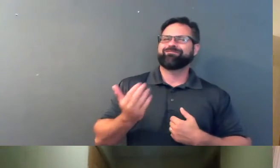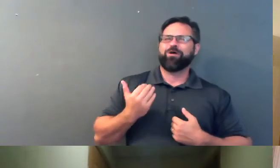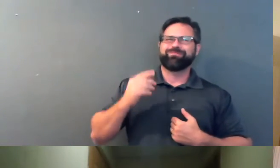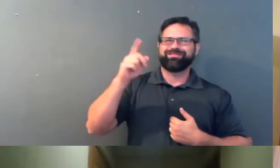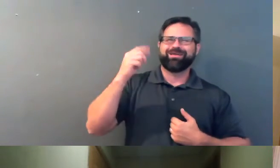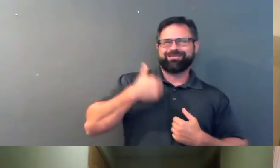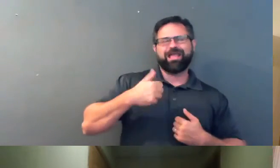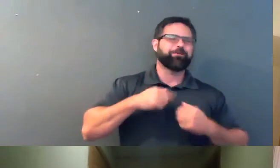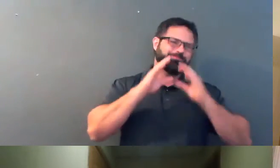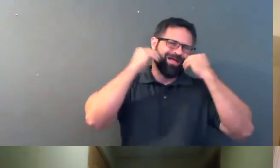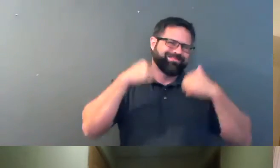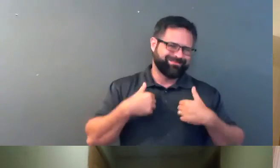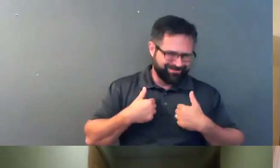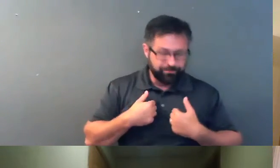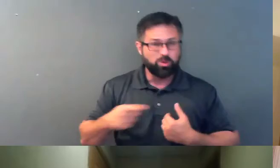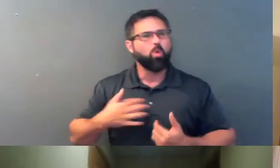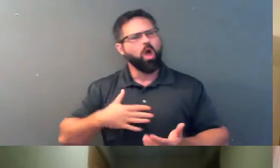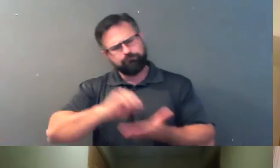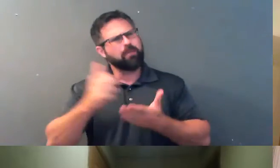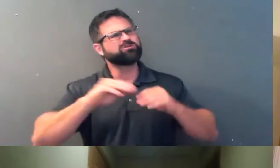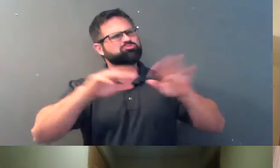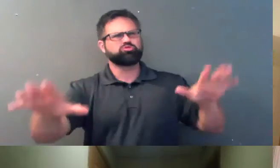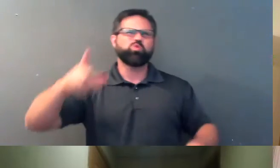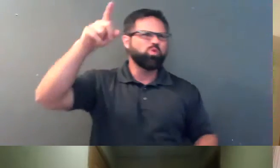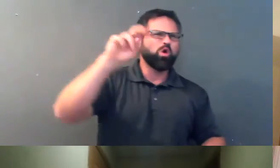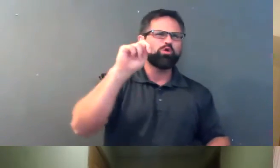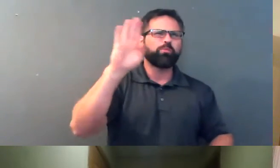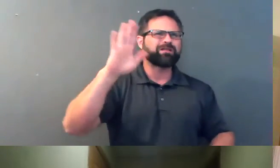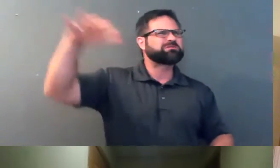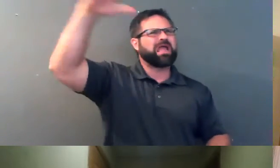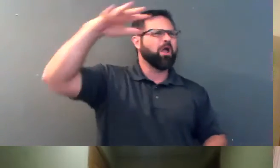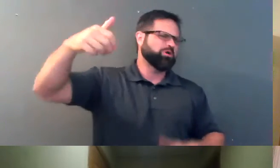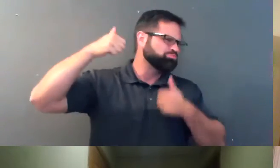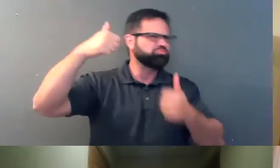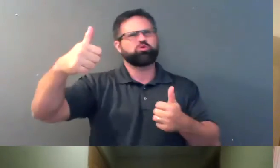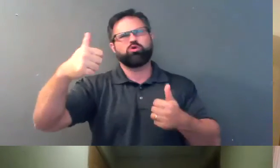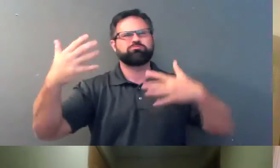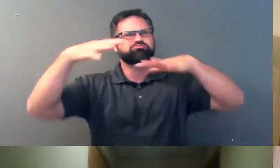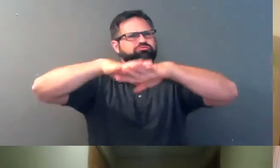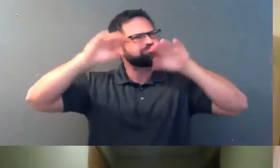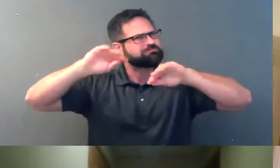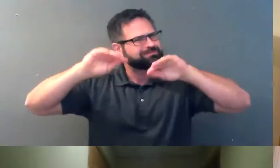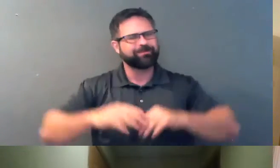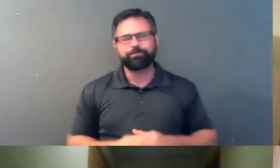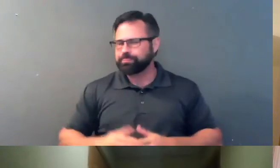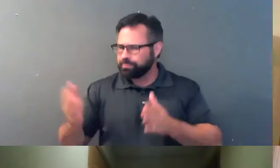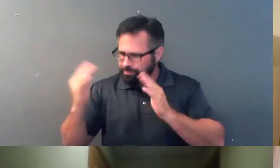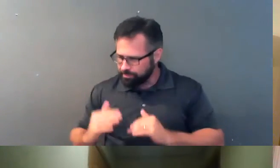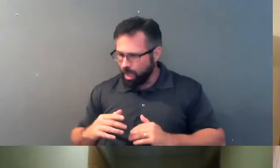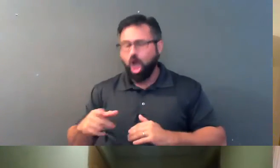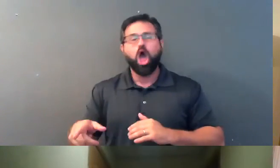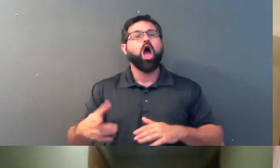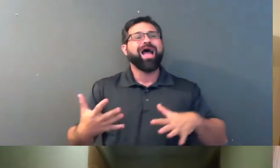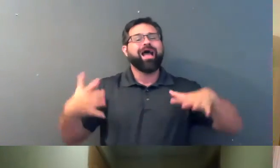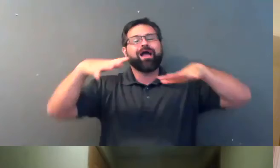then another question is on the issue of intersectionality. The person would like to know more about what